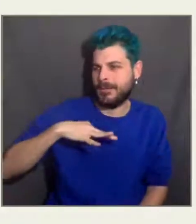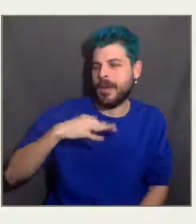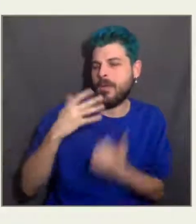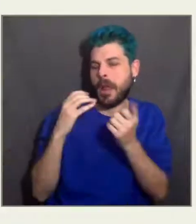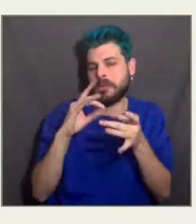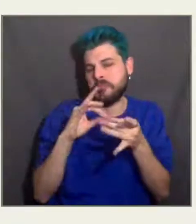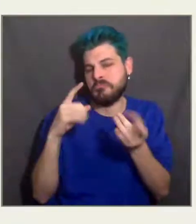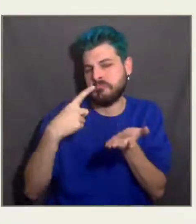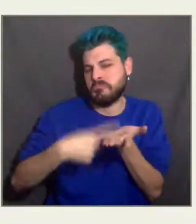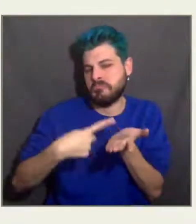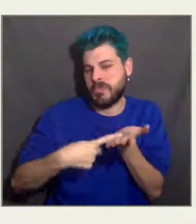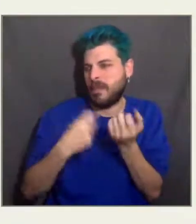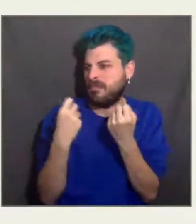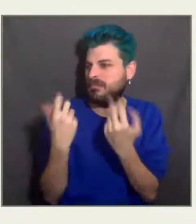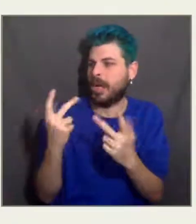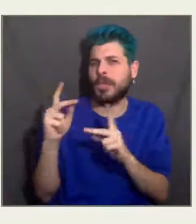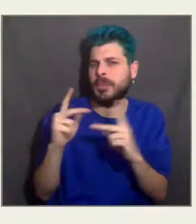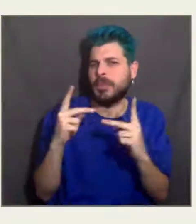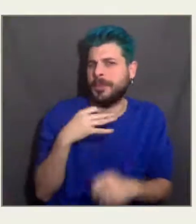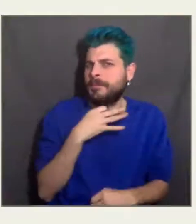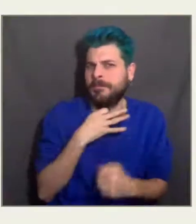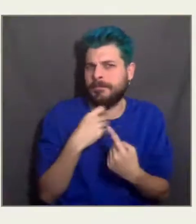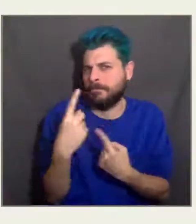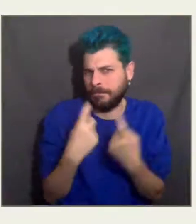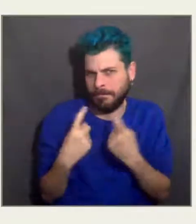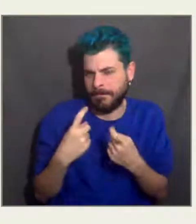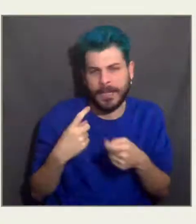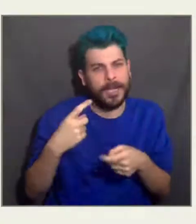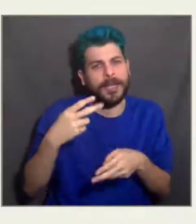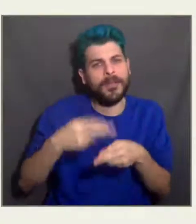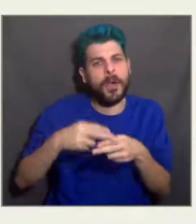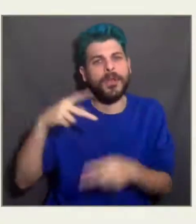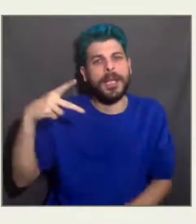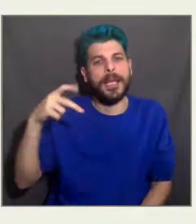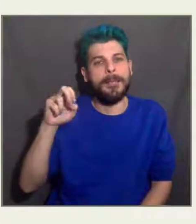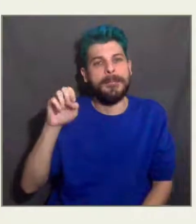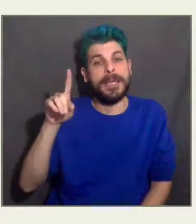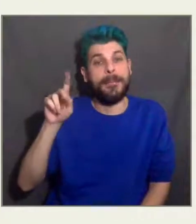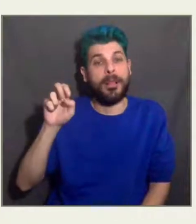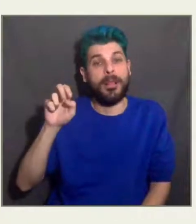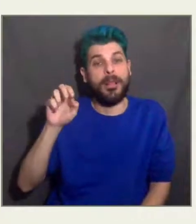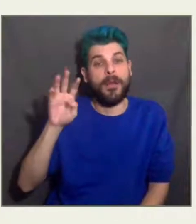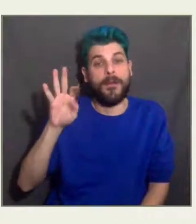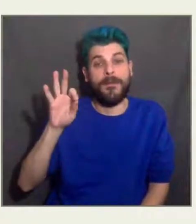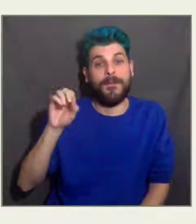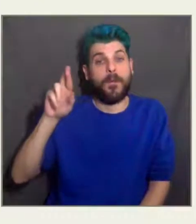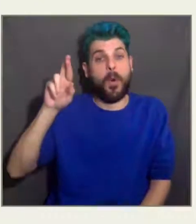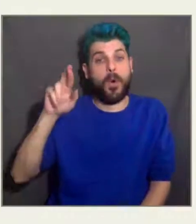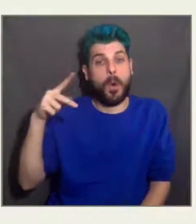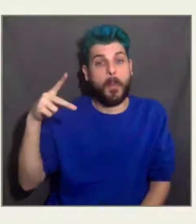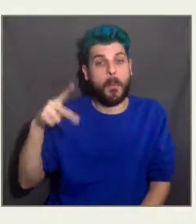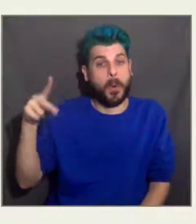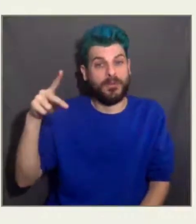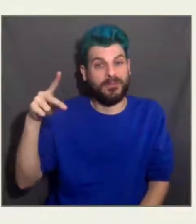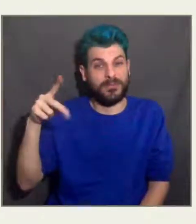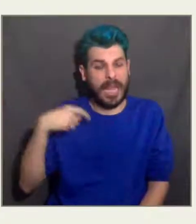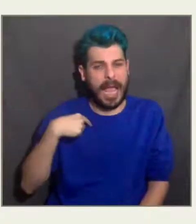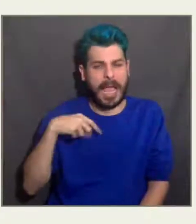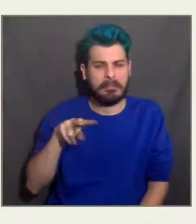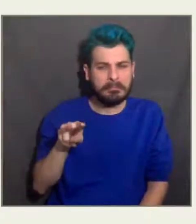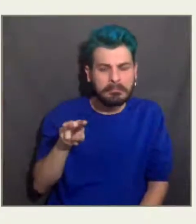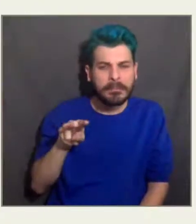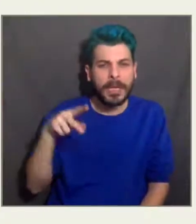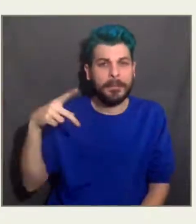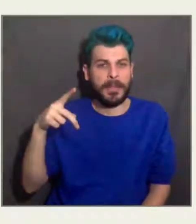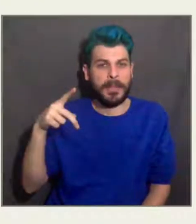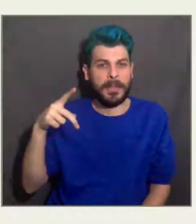of questions about this group. It's called People for Portland. I didn't know much about them, so I looked them up. And their website says they're focused